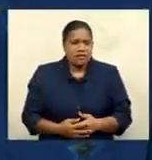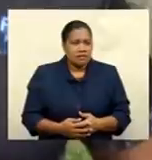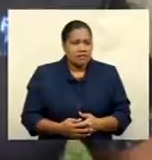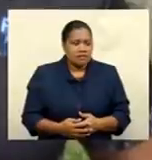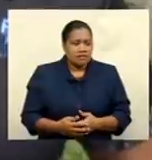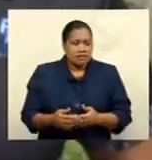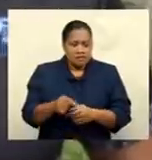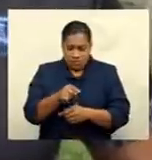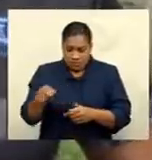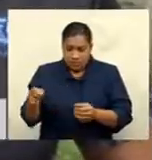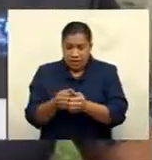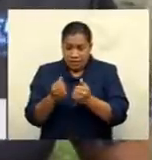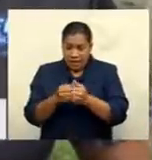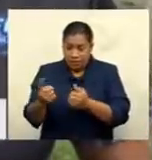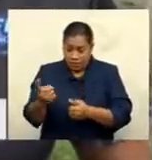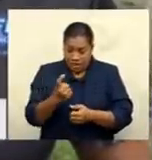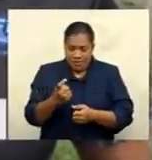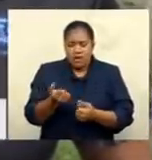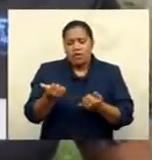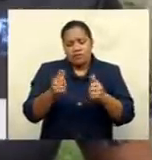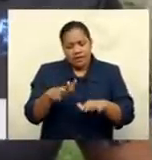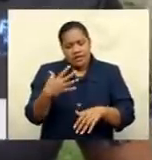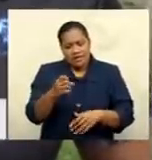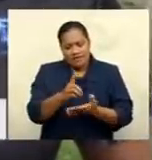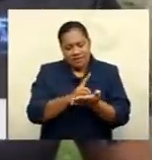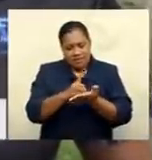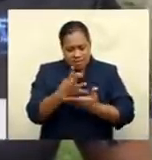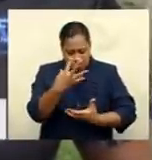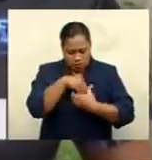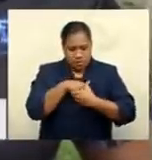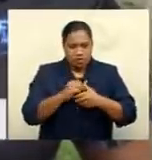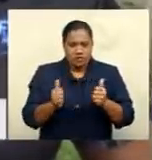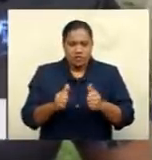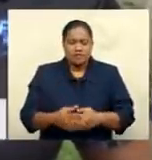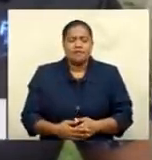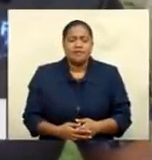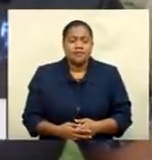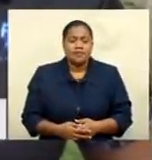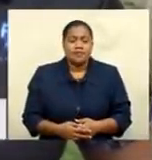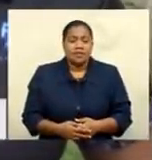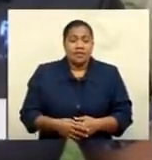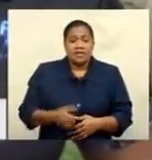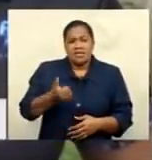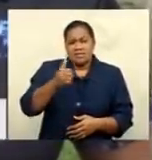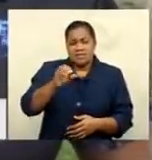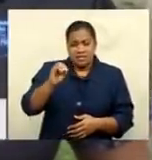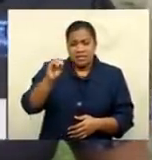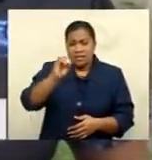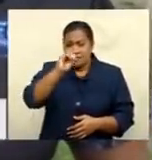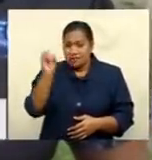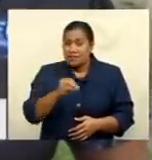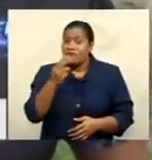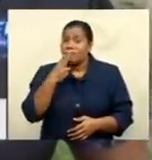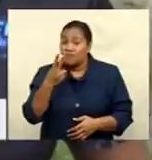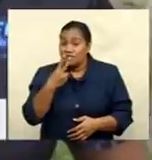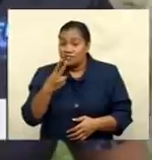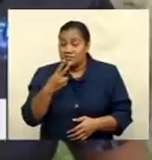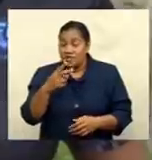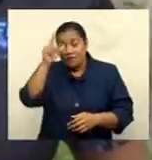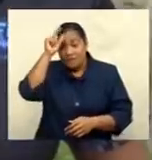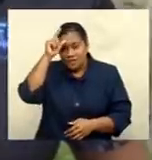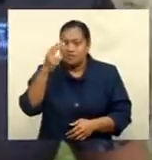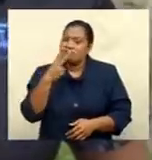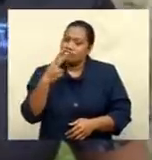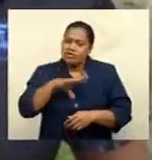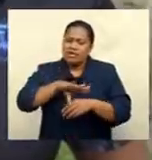comorbidities. According to the Health Ministry, 16.6% of Fijians smoke every day. Smoking is a major risk factor for